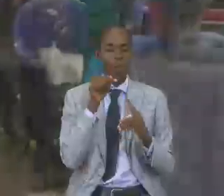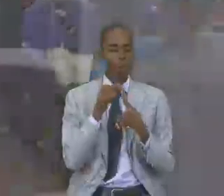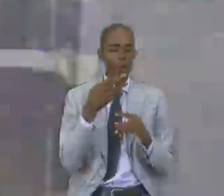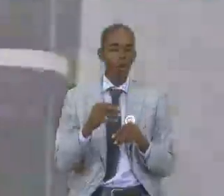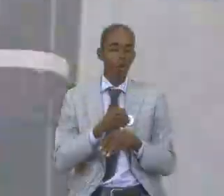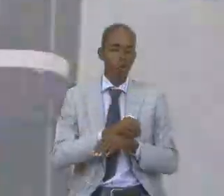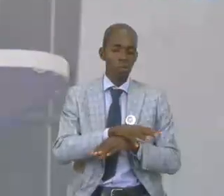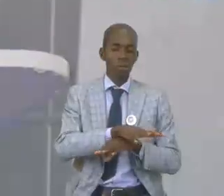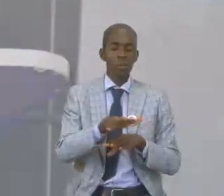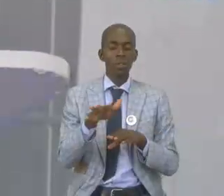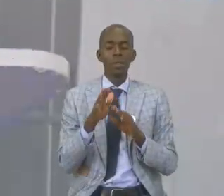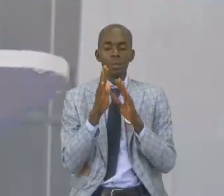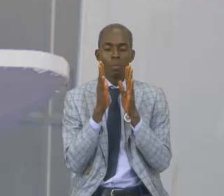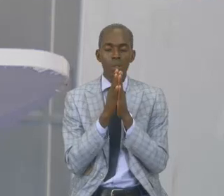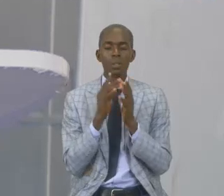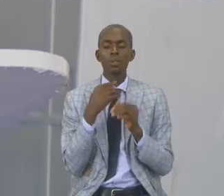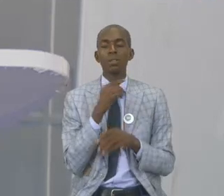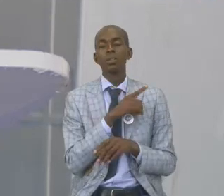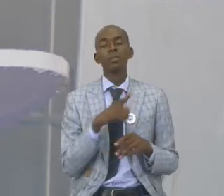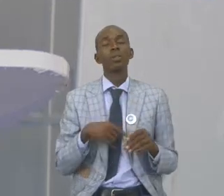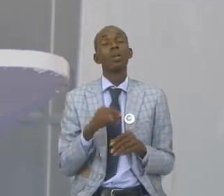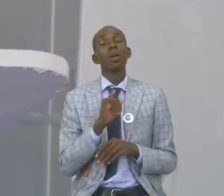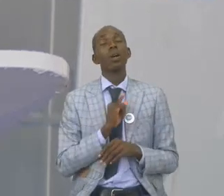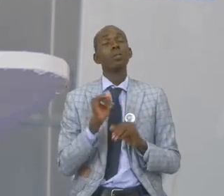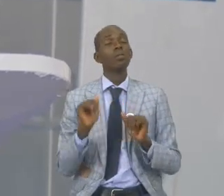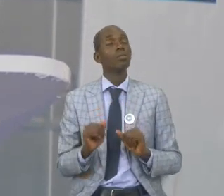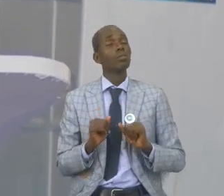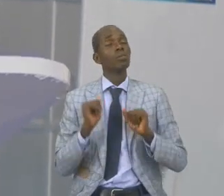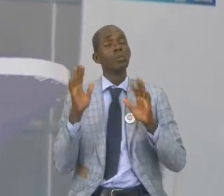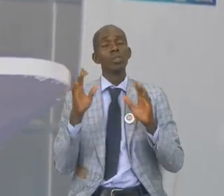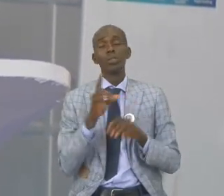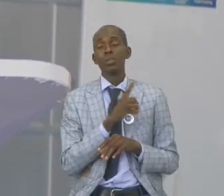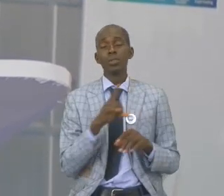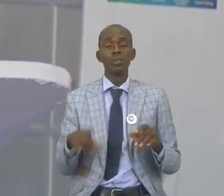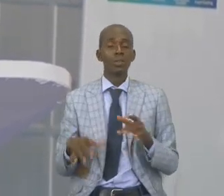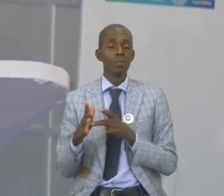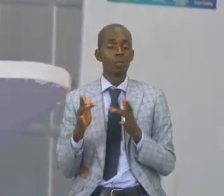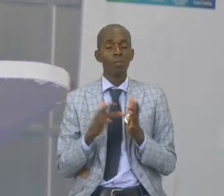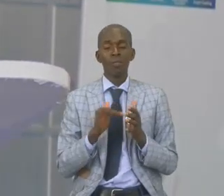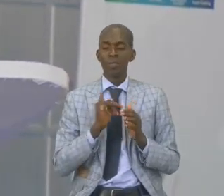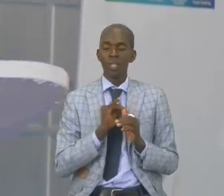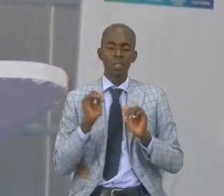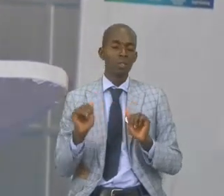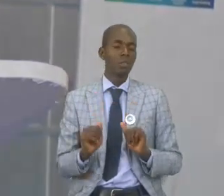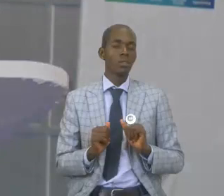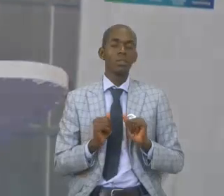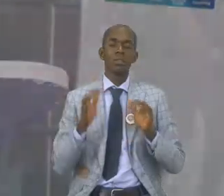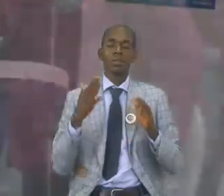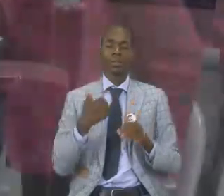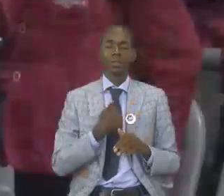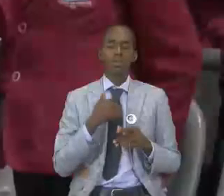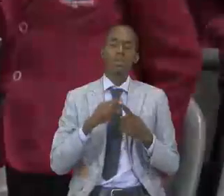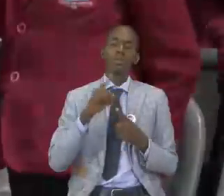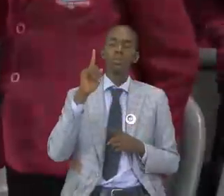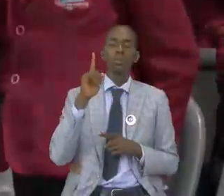Pray, oh Lord, here I surrender. Lord Jesus, I give myself unto you. I won't